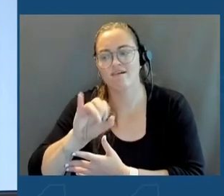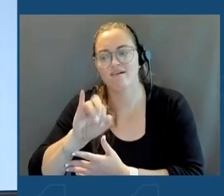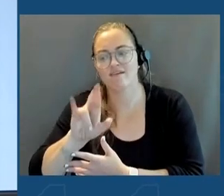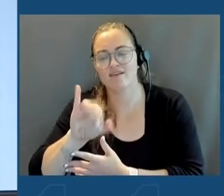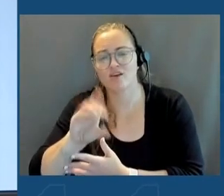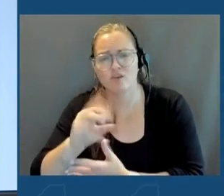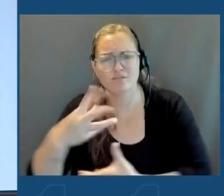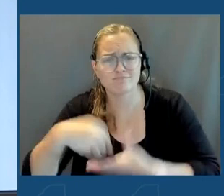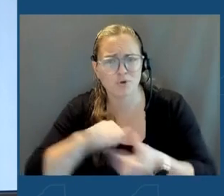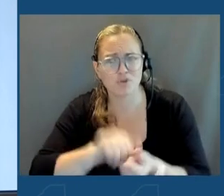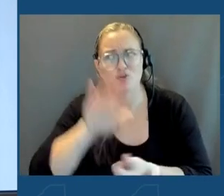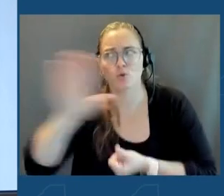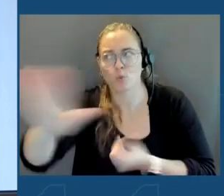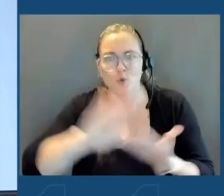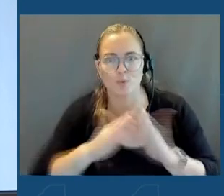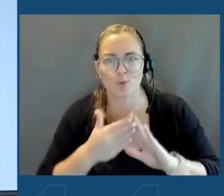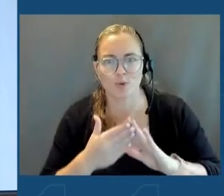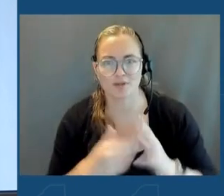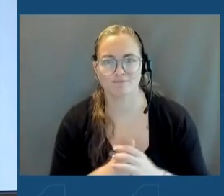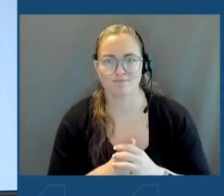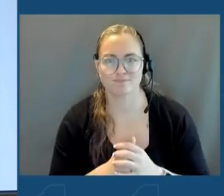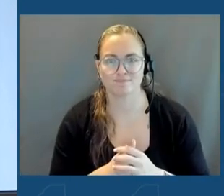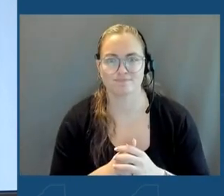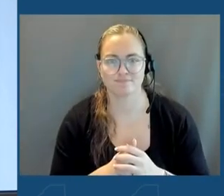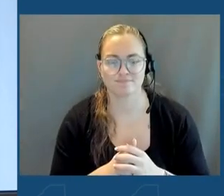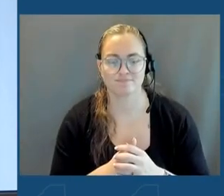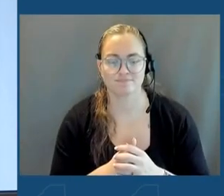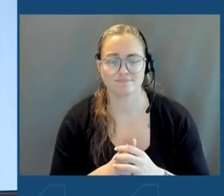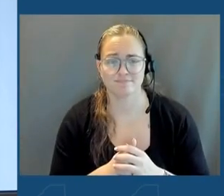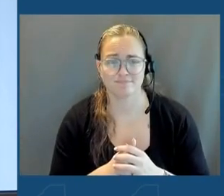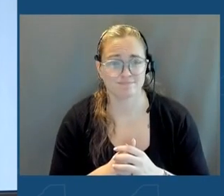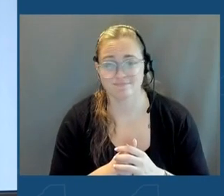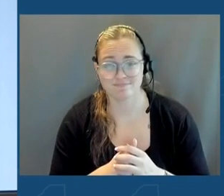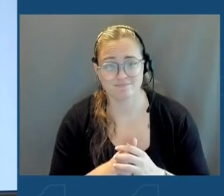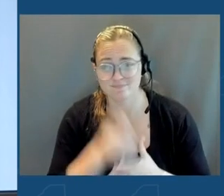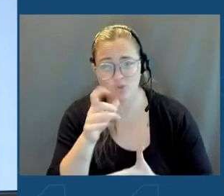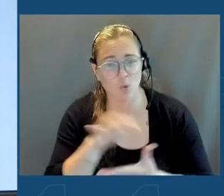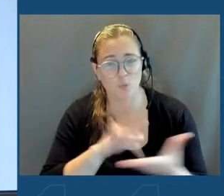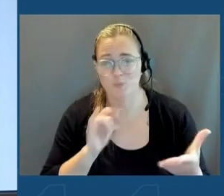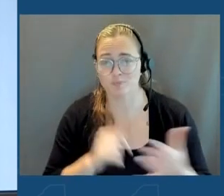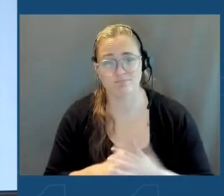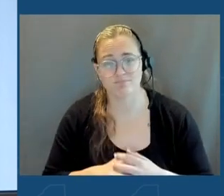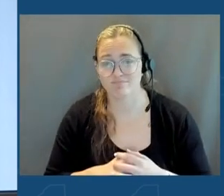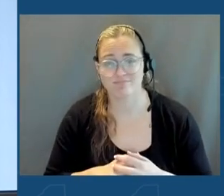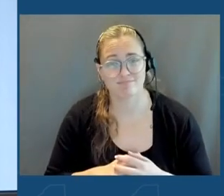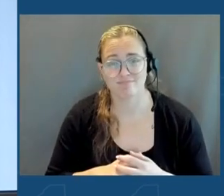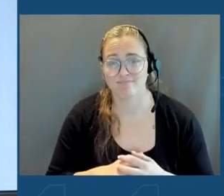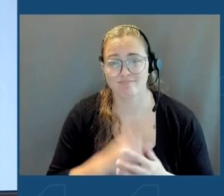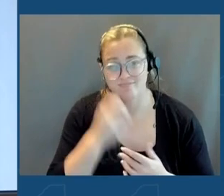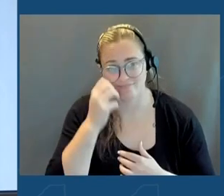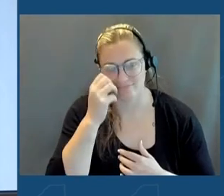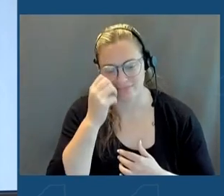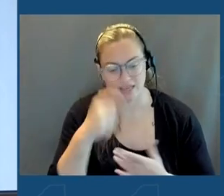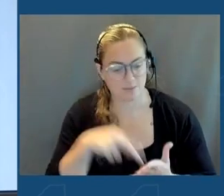of your community. Don't ever take that for granted. And I'm sure as I'm standing